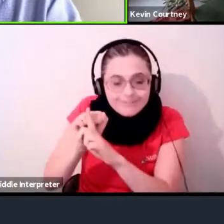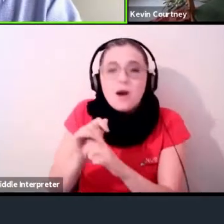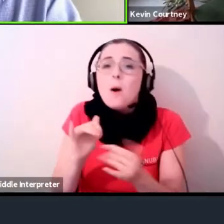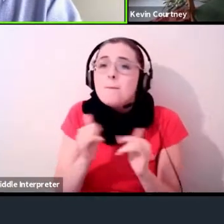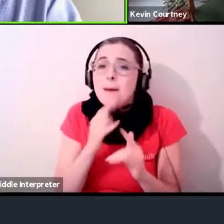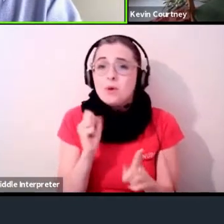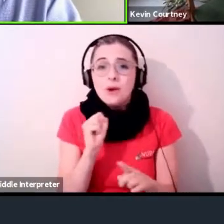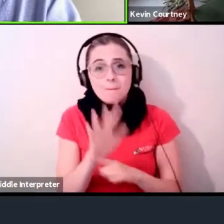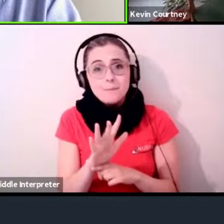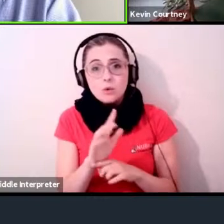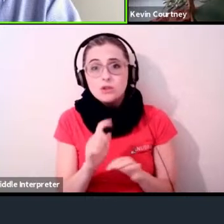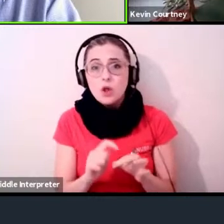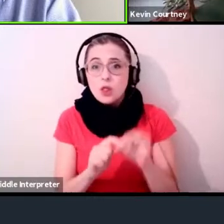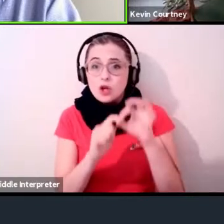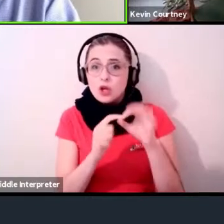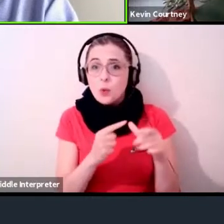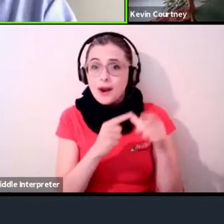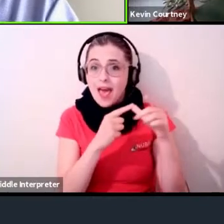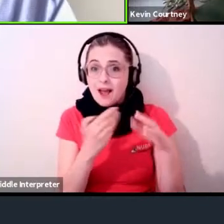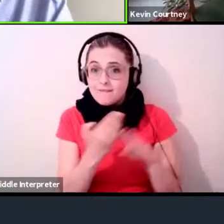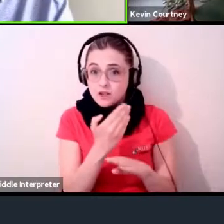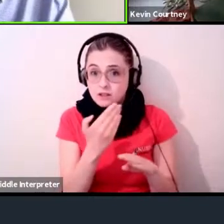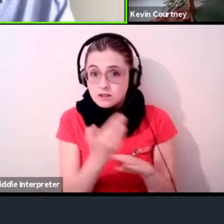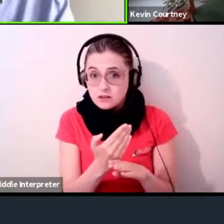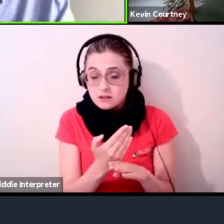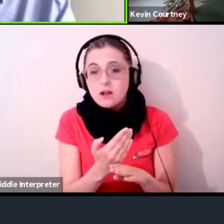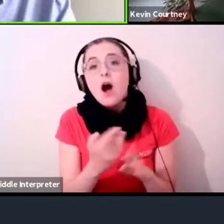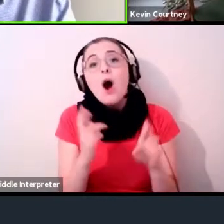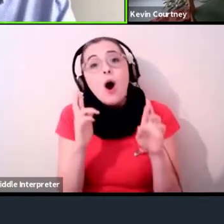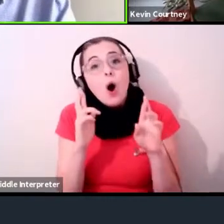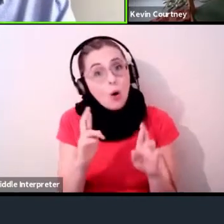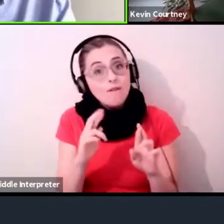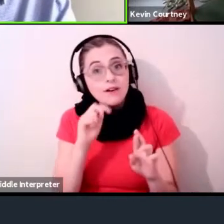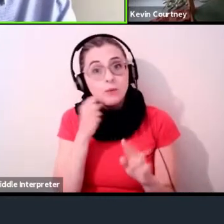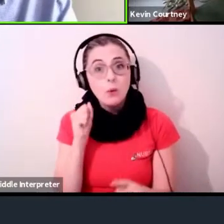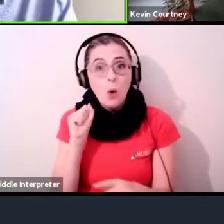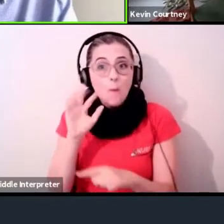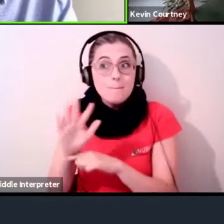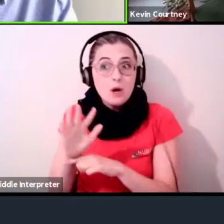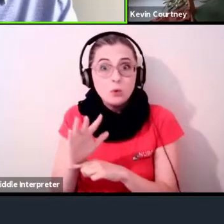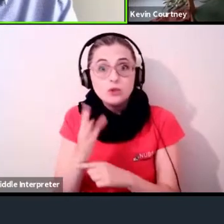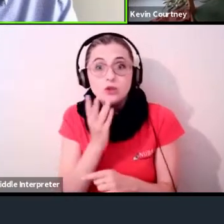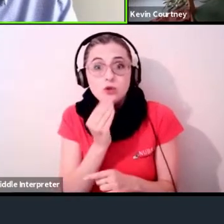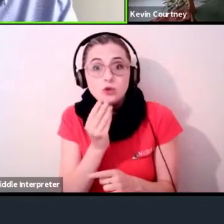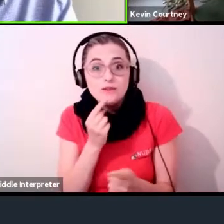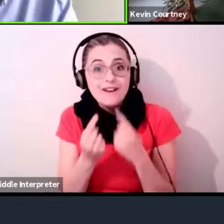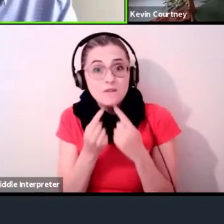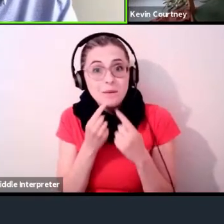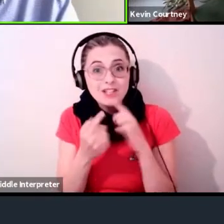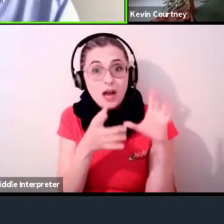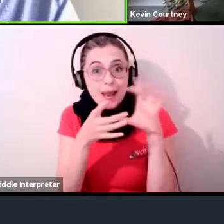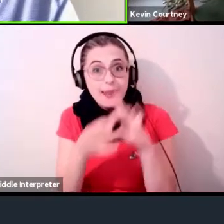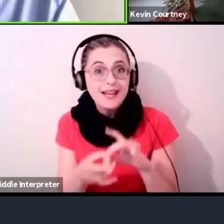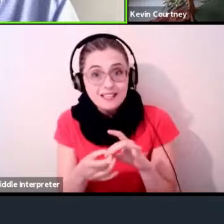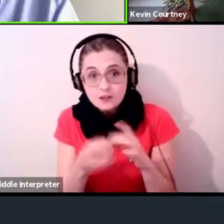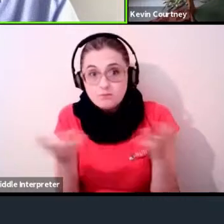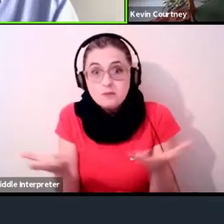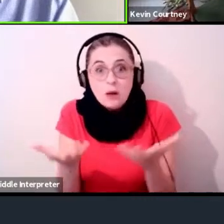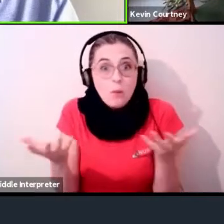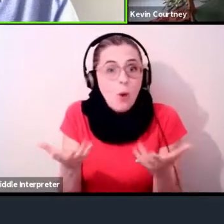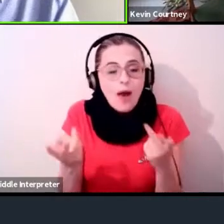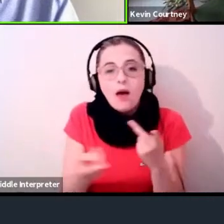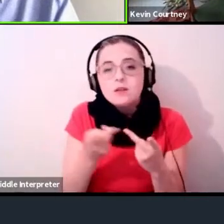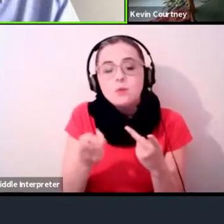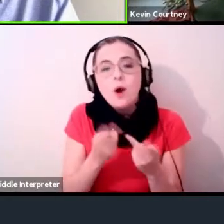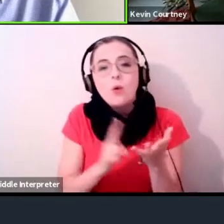function. Hopefully we'll see useful information and links posted wherever it is, along with our NEU meeting code of